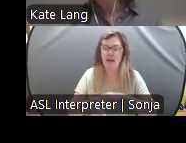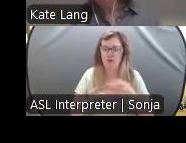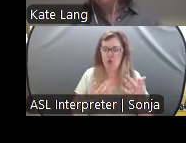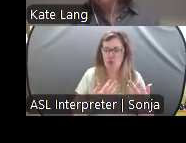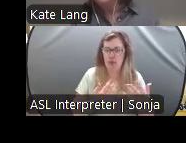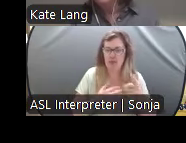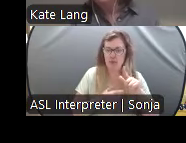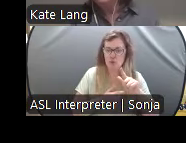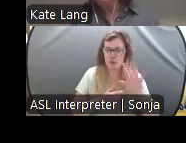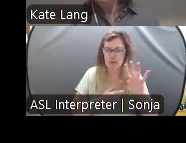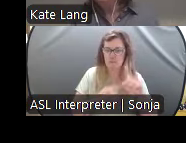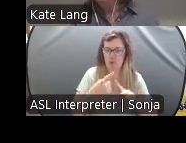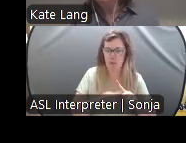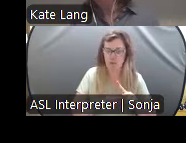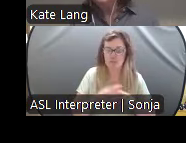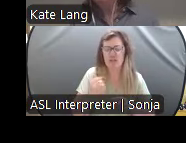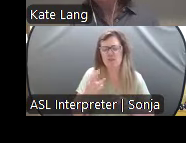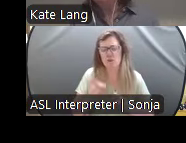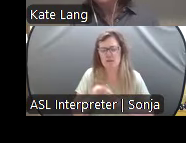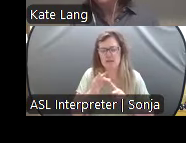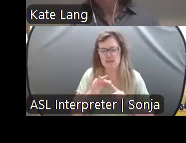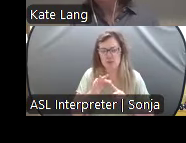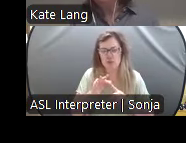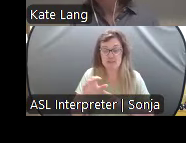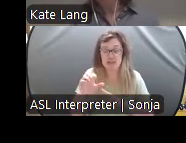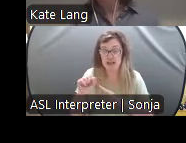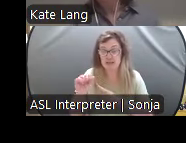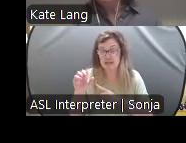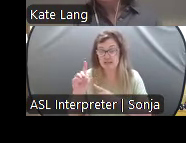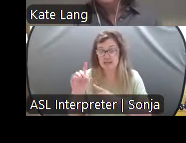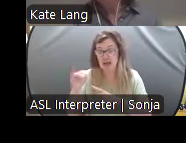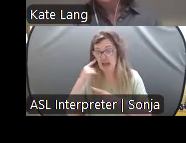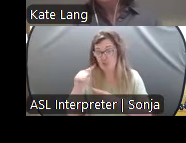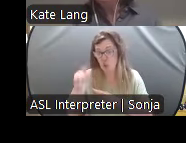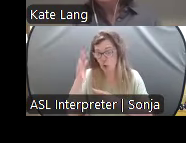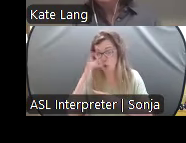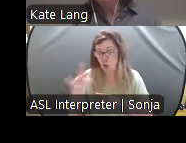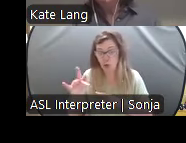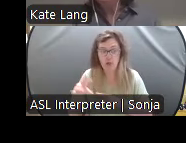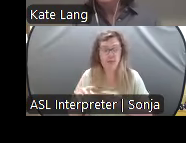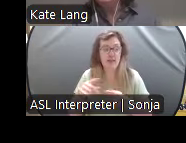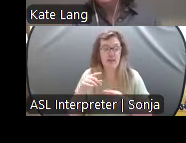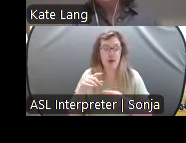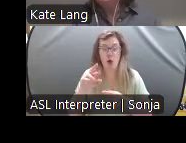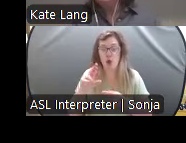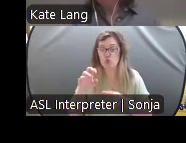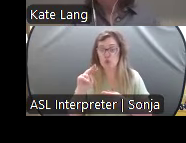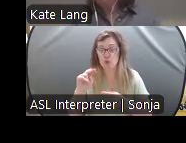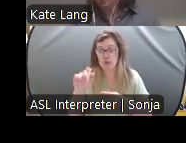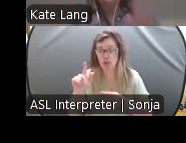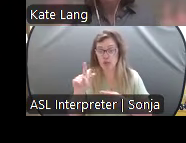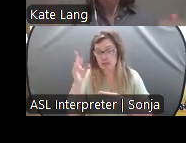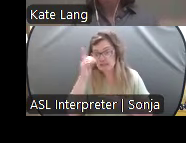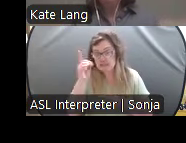period. There are exceptions for people receiving SSDI for early stage renal disease and ALS,